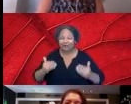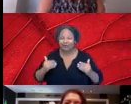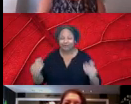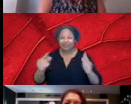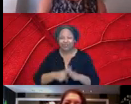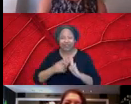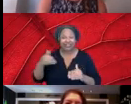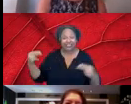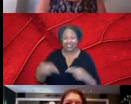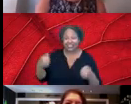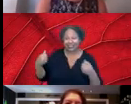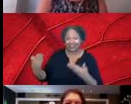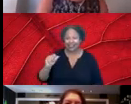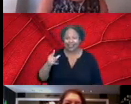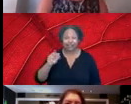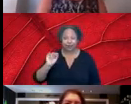slide, please, Alexandra.